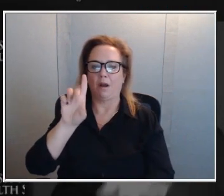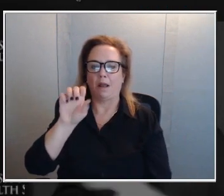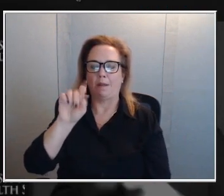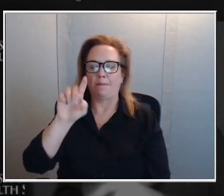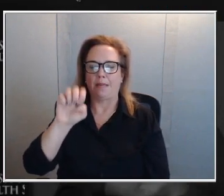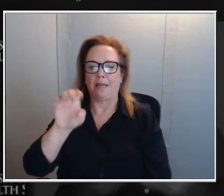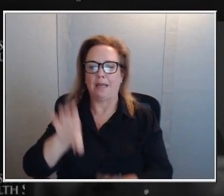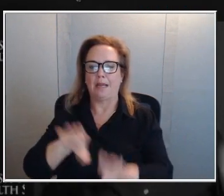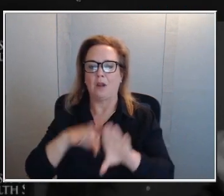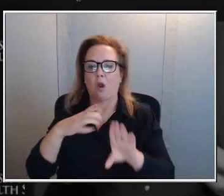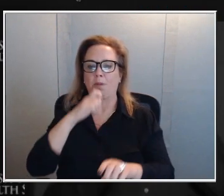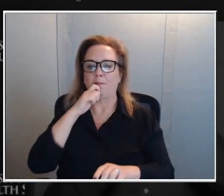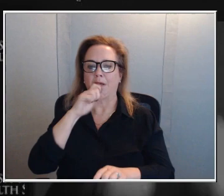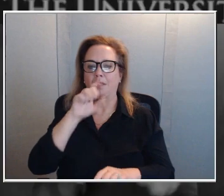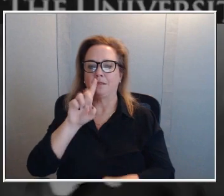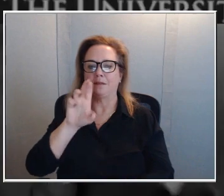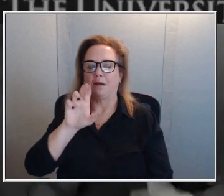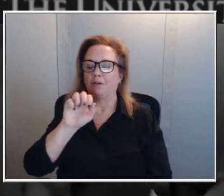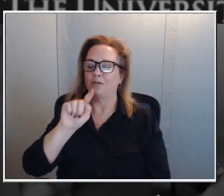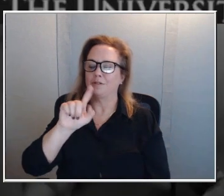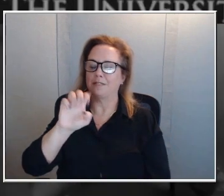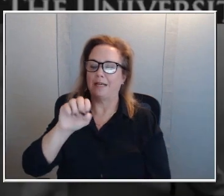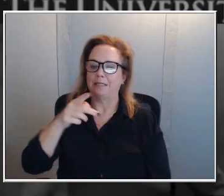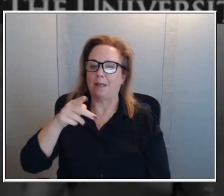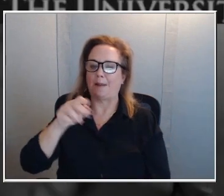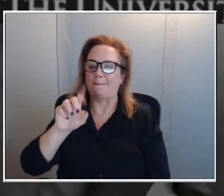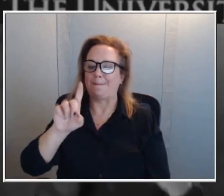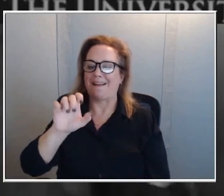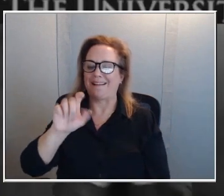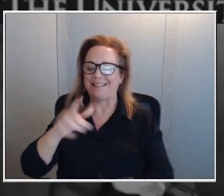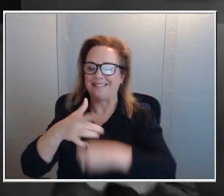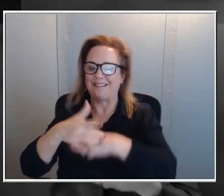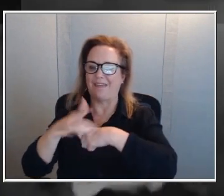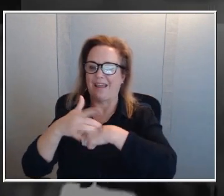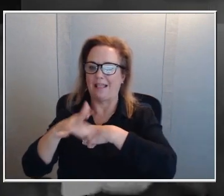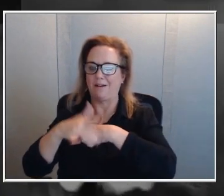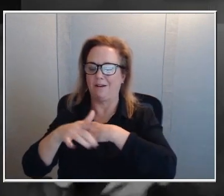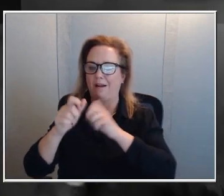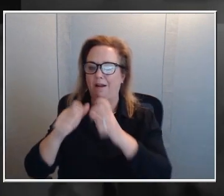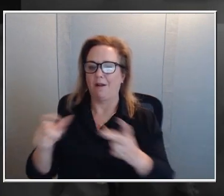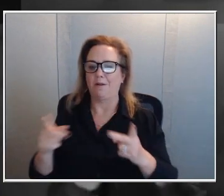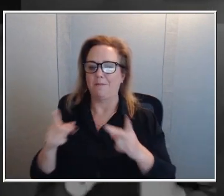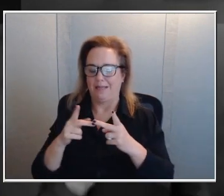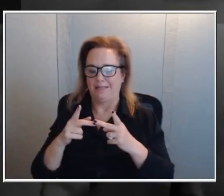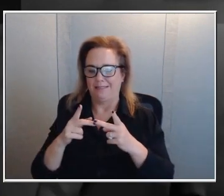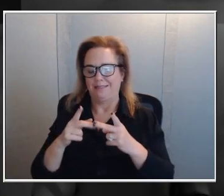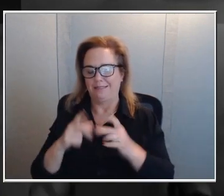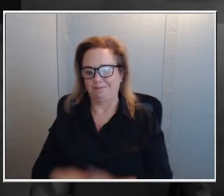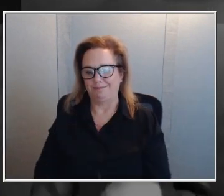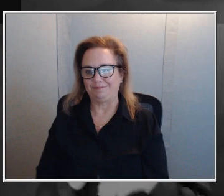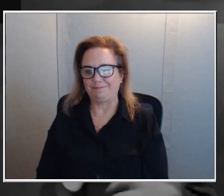Open Mics with Dr. Stites podcast. Now everywhere podcasts are available.